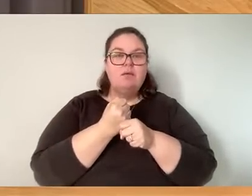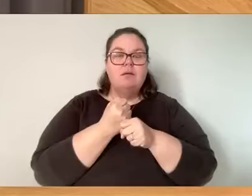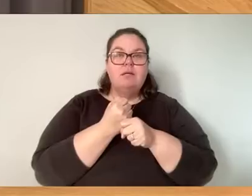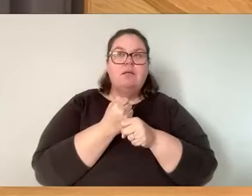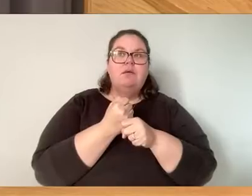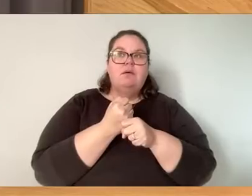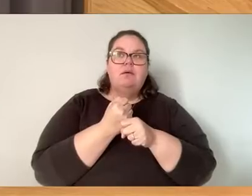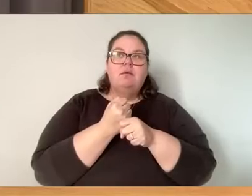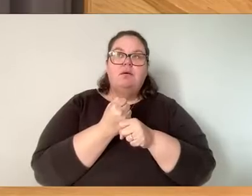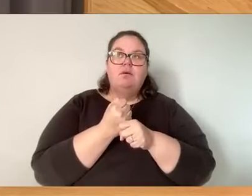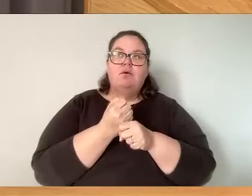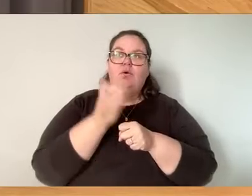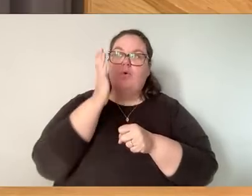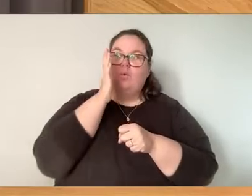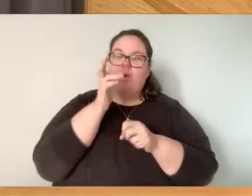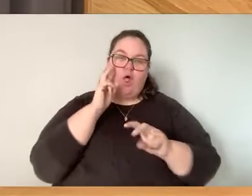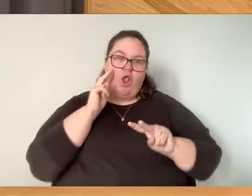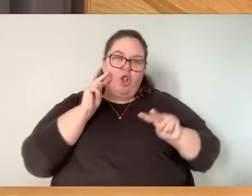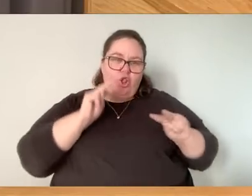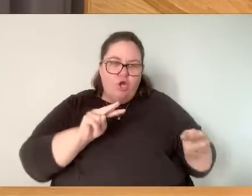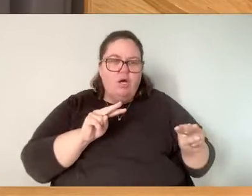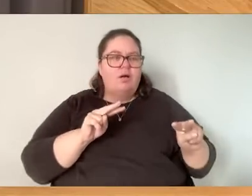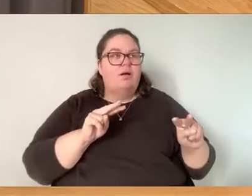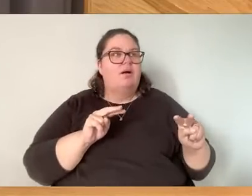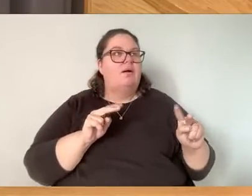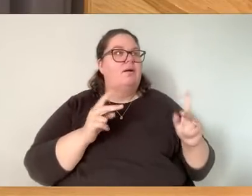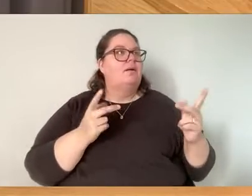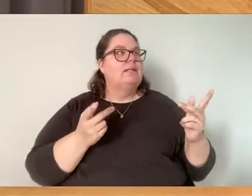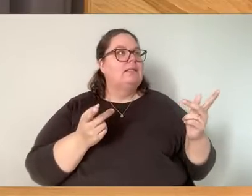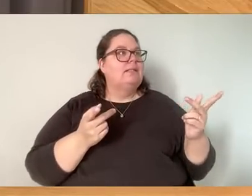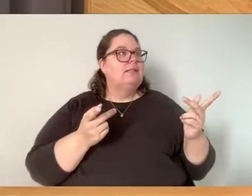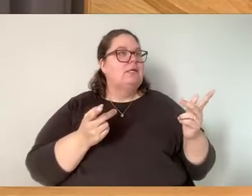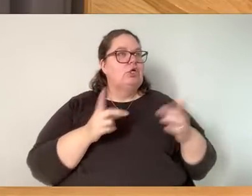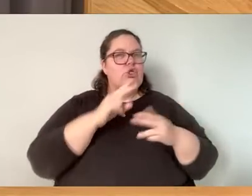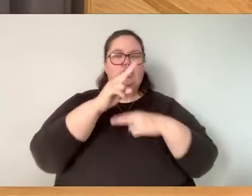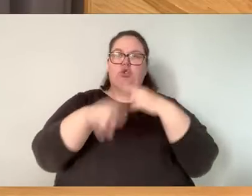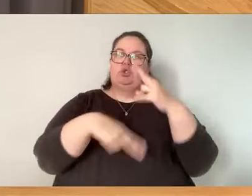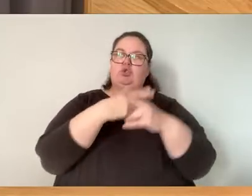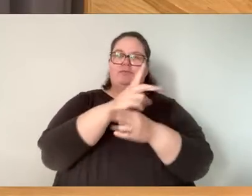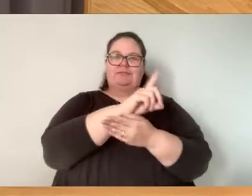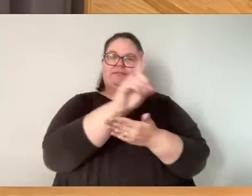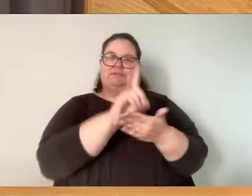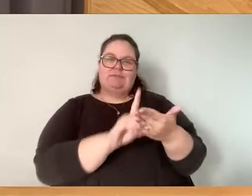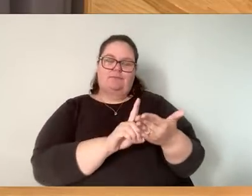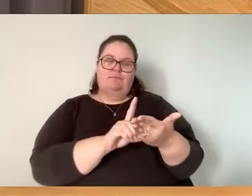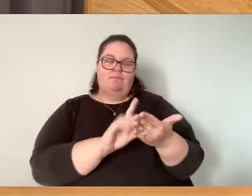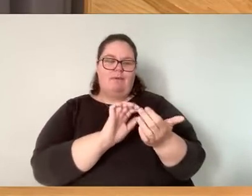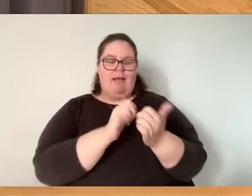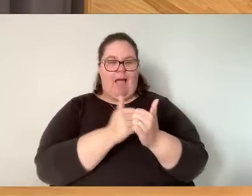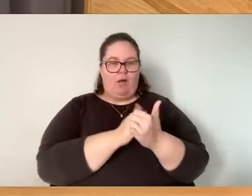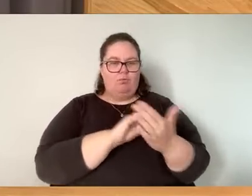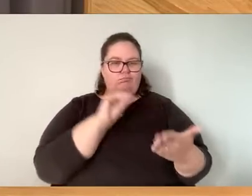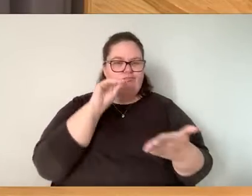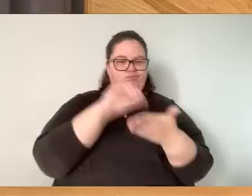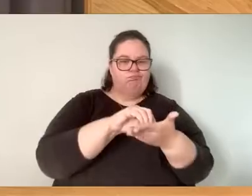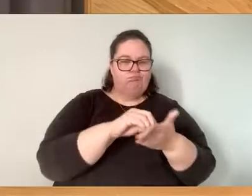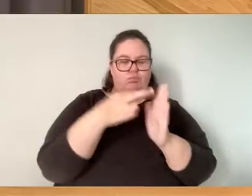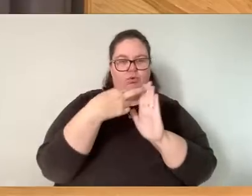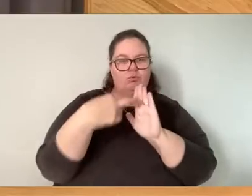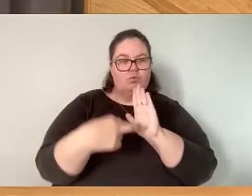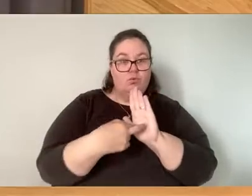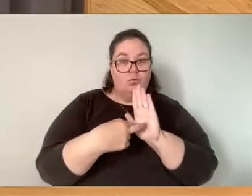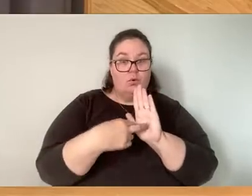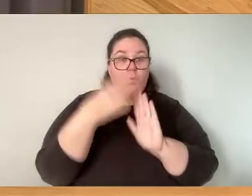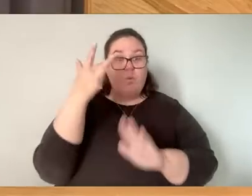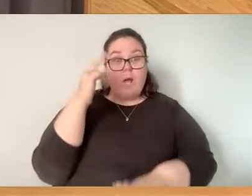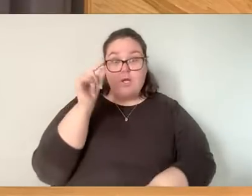will be taking a look at how universal design can be incorporated into that regulation, because New Brunswick has great